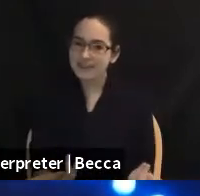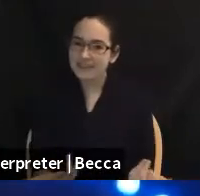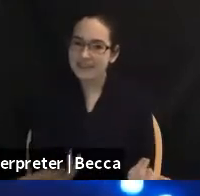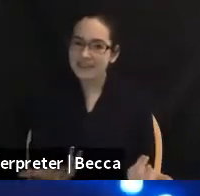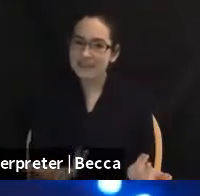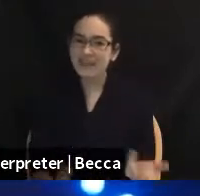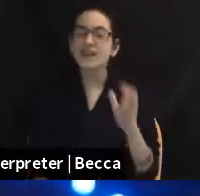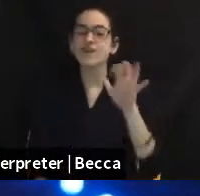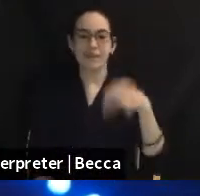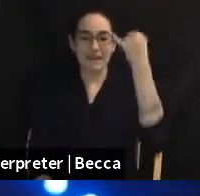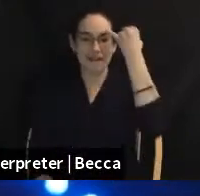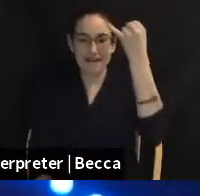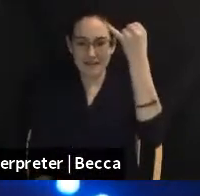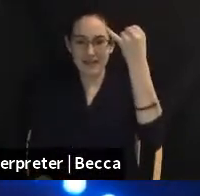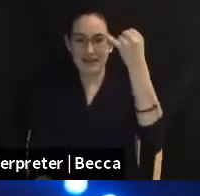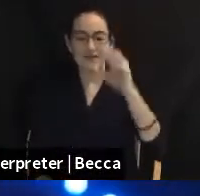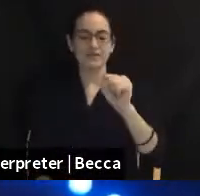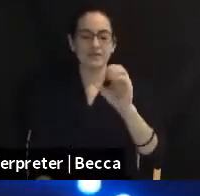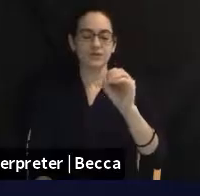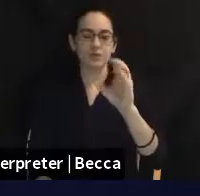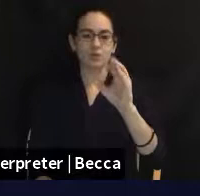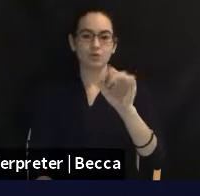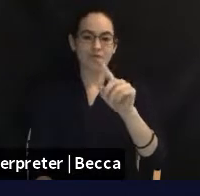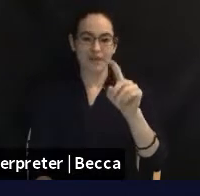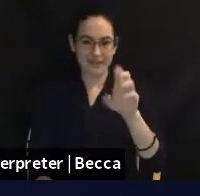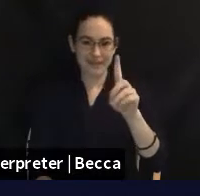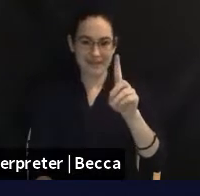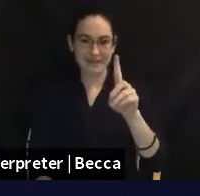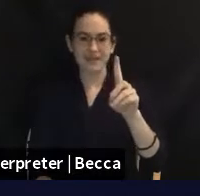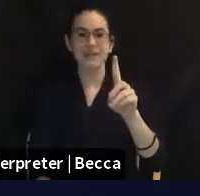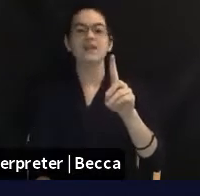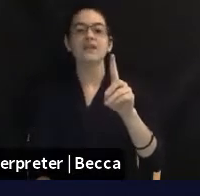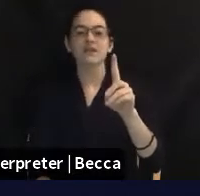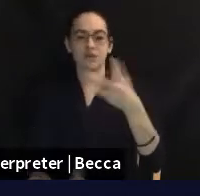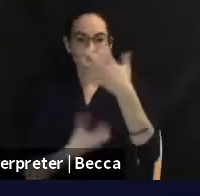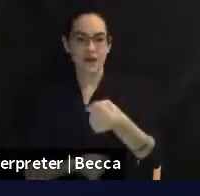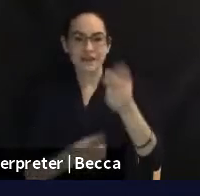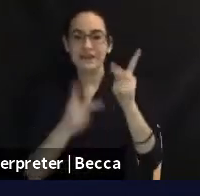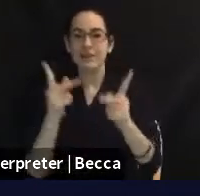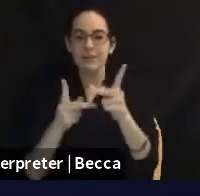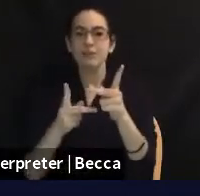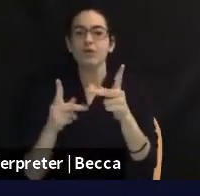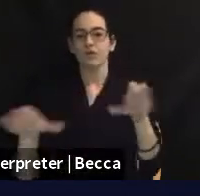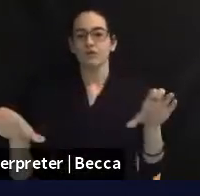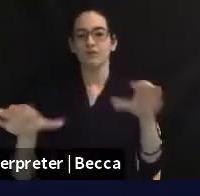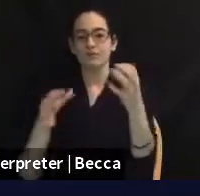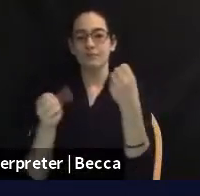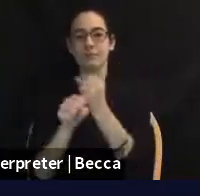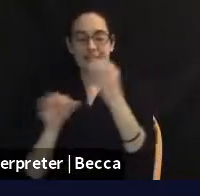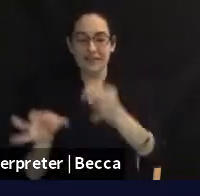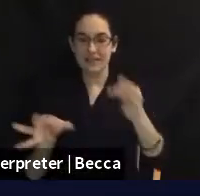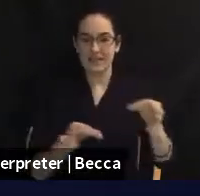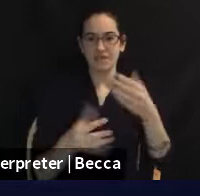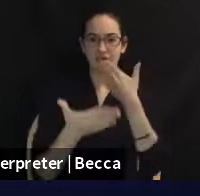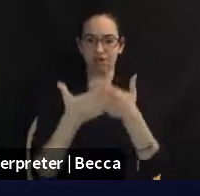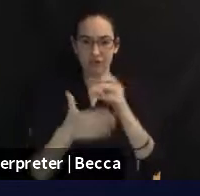socialized idea that people are for the good of everybody else, that's eroded so many people's trust. I was reading some articles,